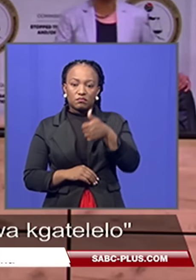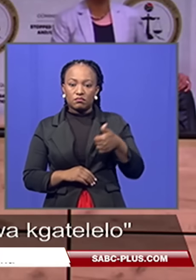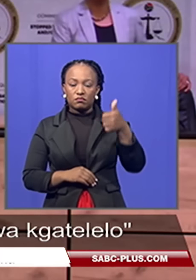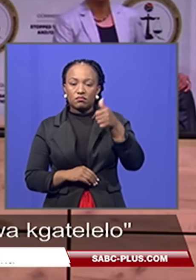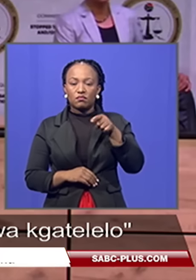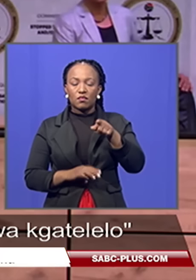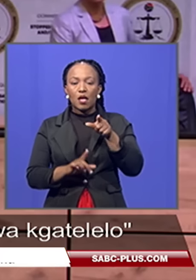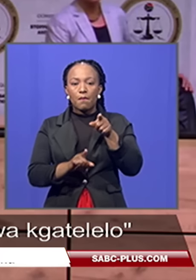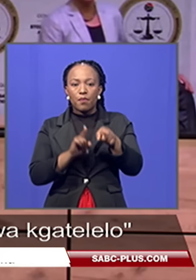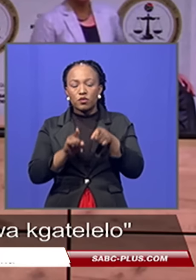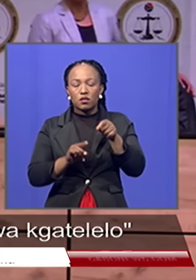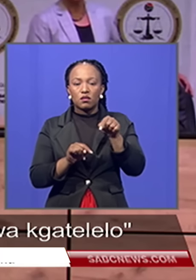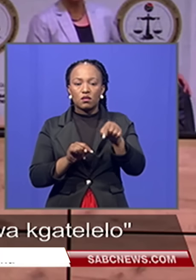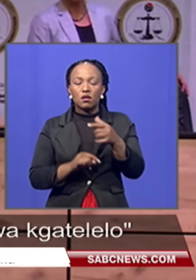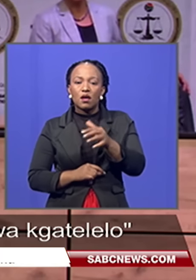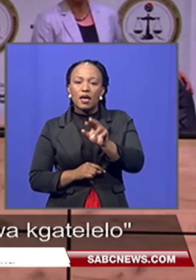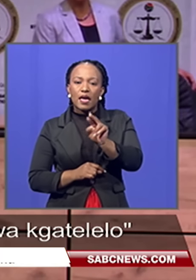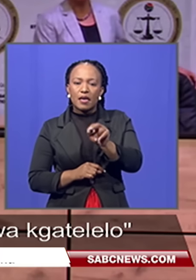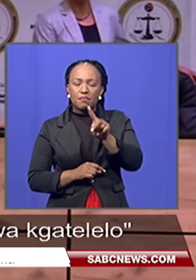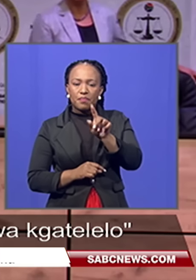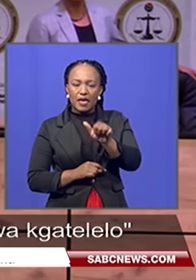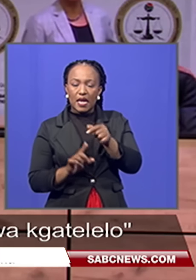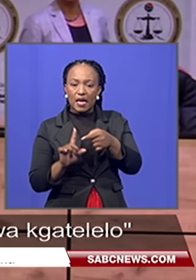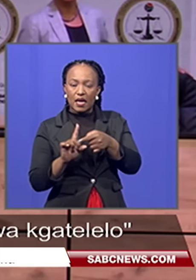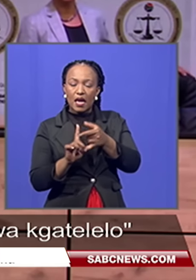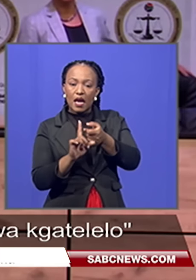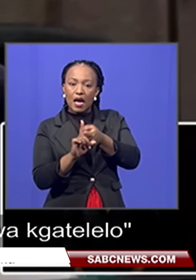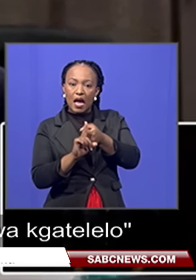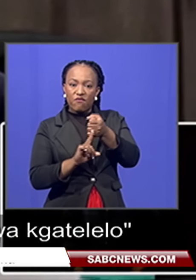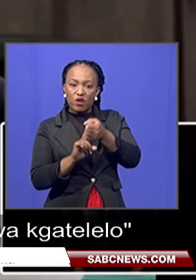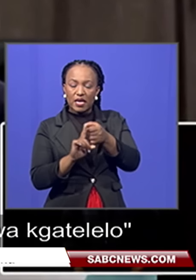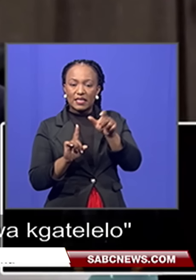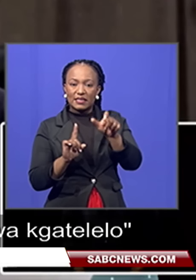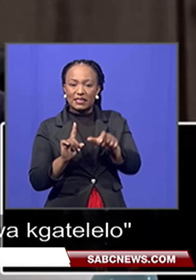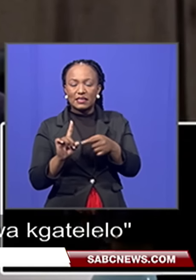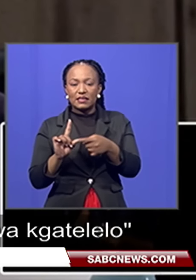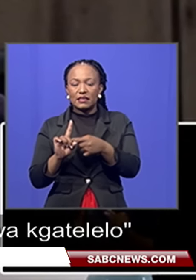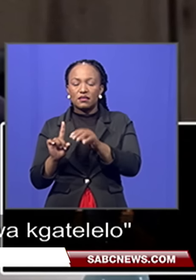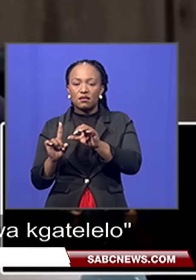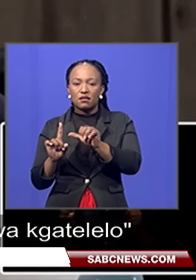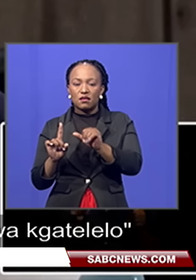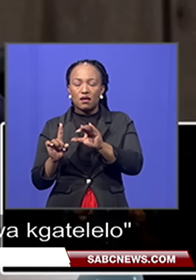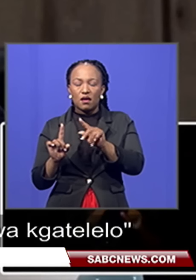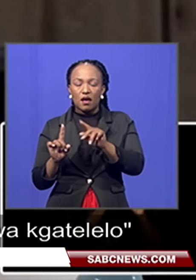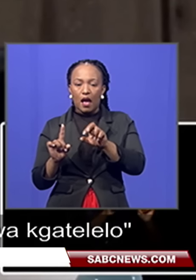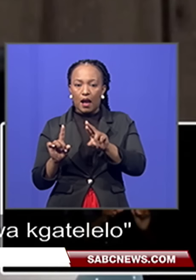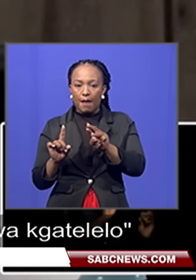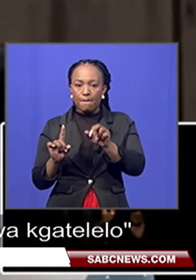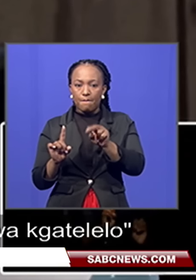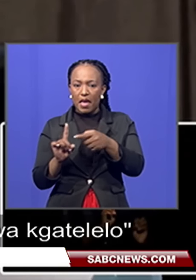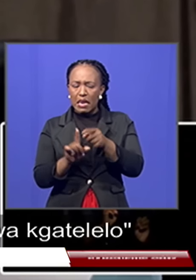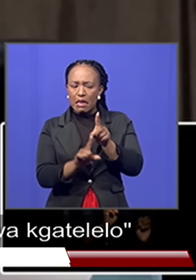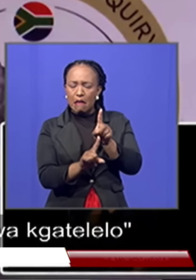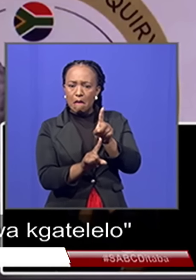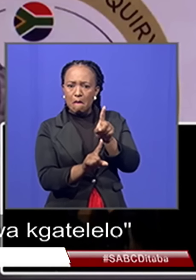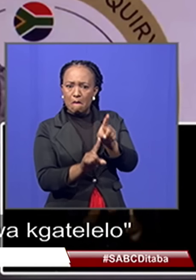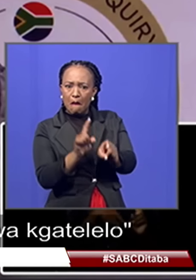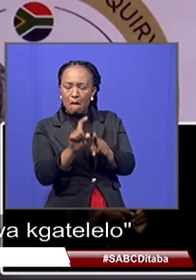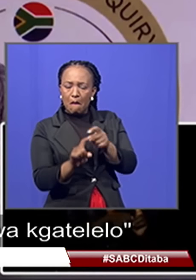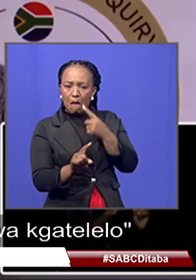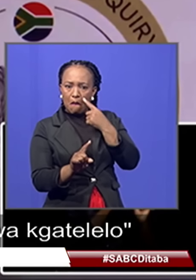la botšhotšhisi bja bosetšhaba NPA mo advocate Anton Ackerman o gadikilwe ka dipotšišo malebana le bohlatse bja